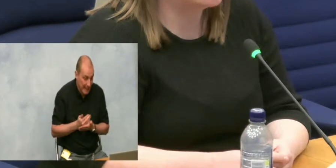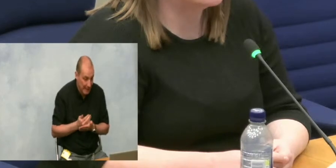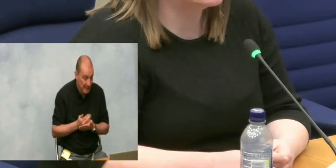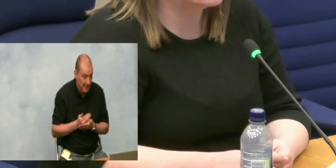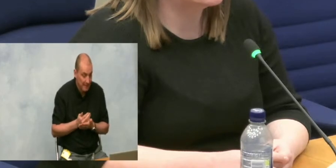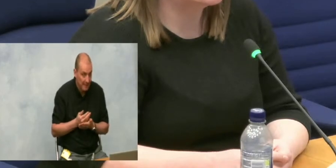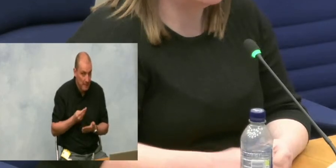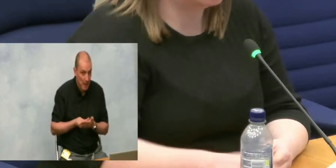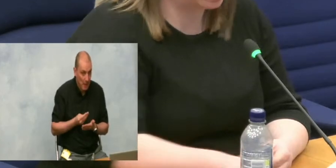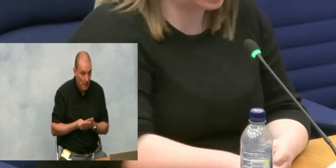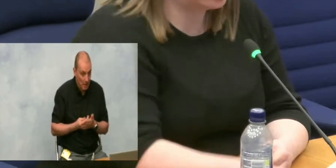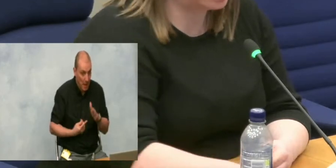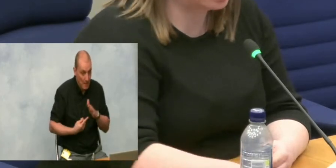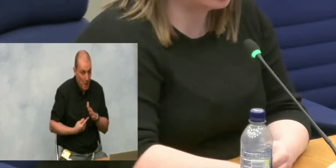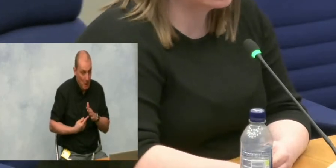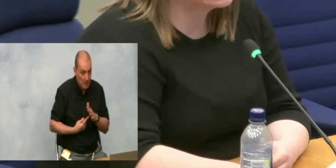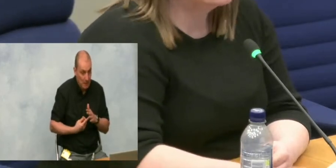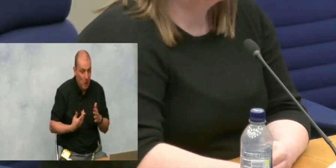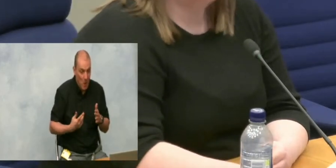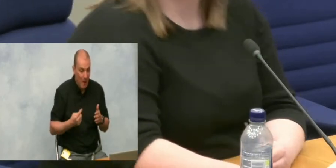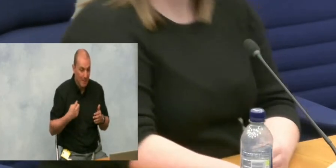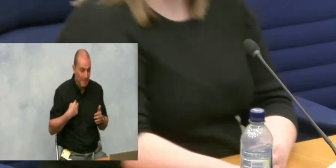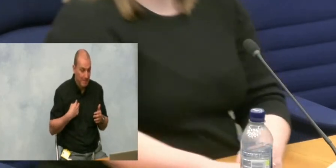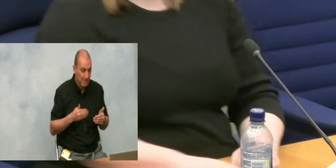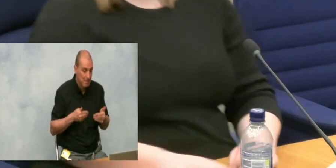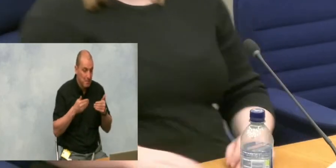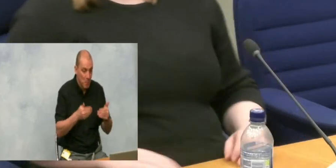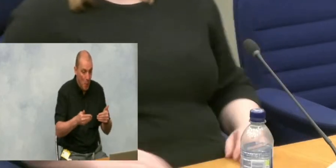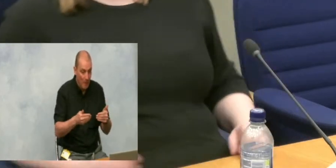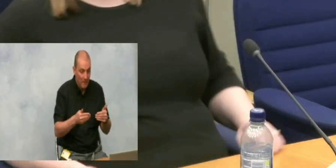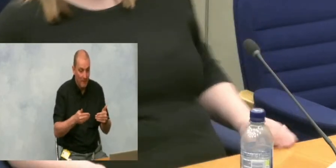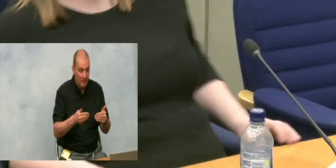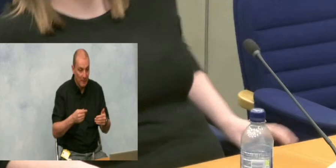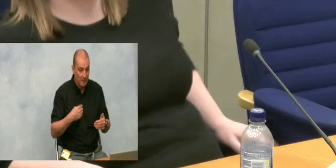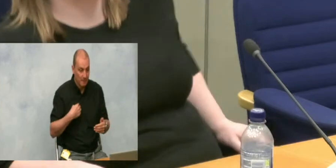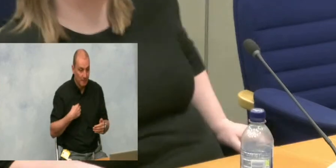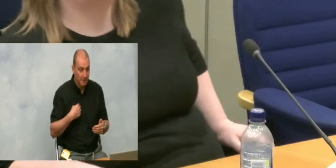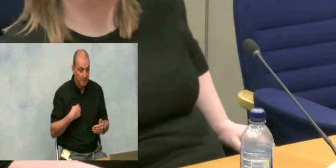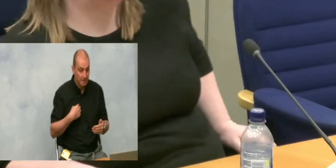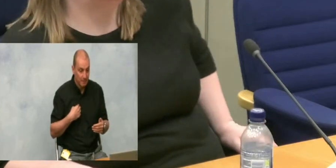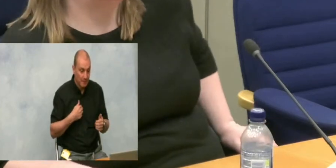paper today and go ahead with it. Thanks, Lindsay. Ross Lambie.